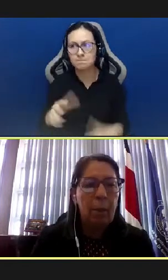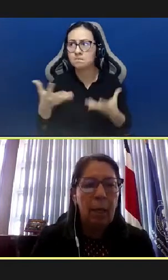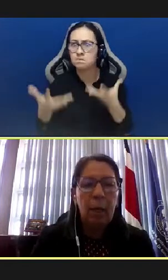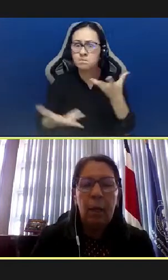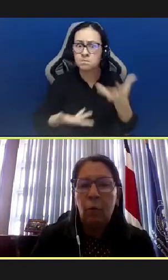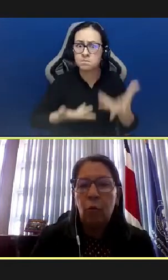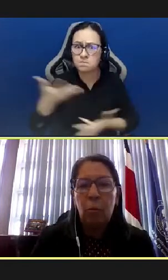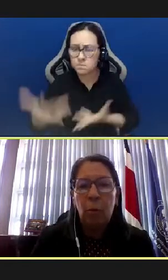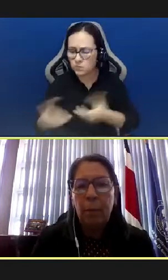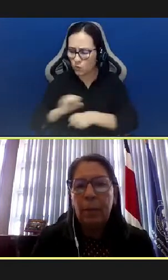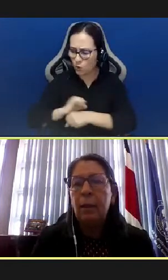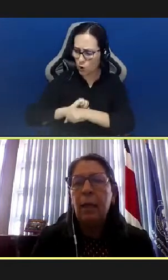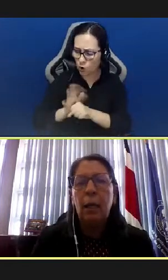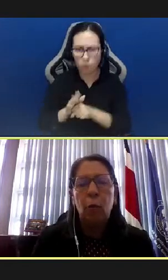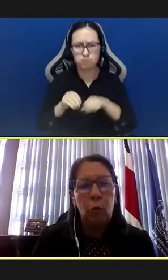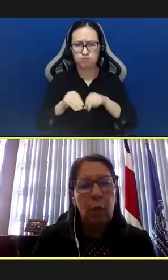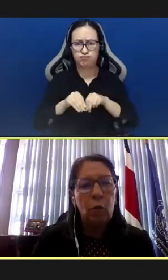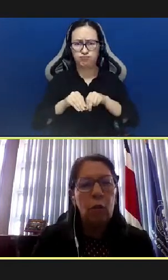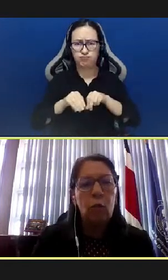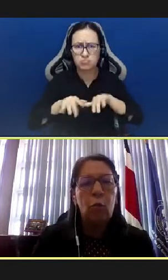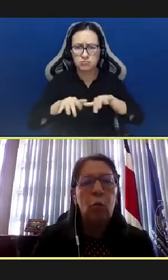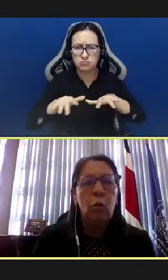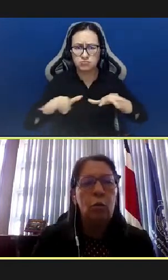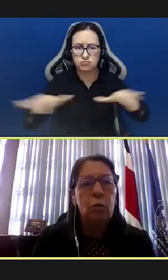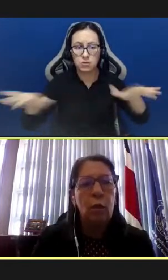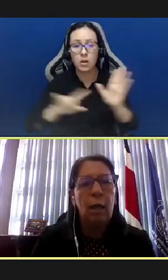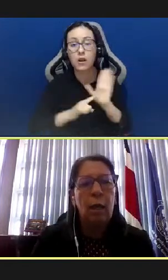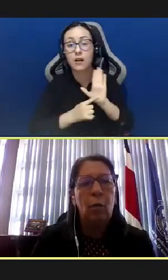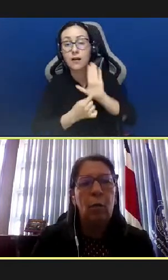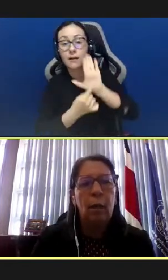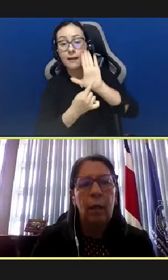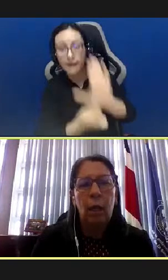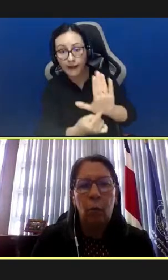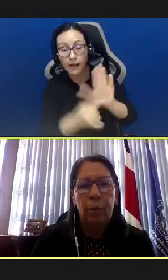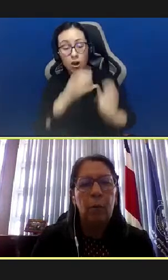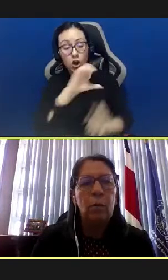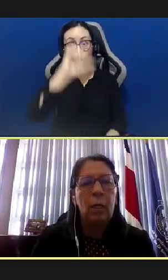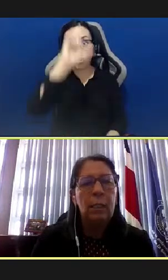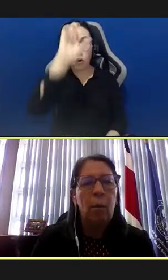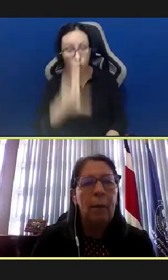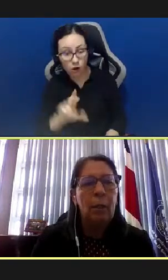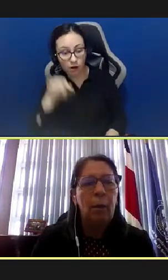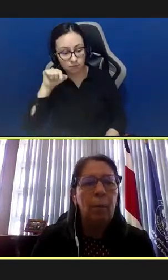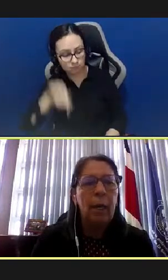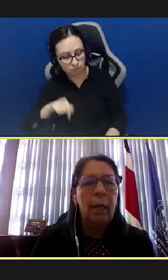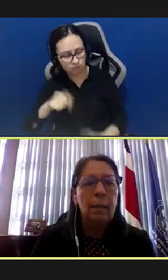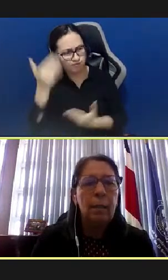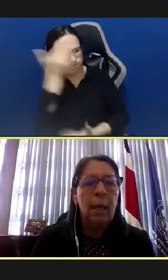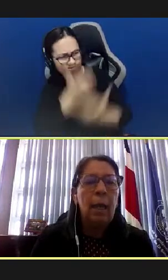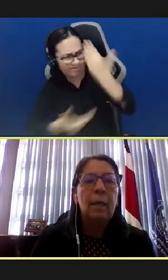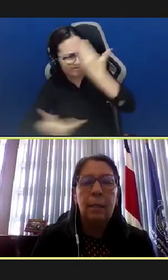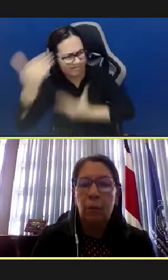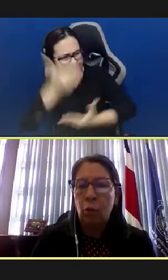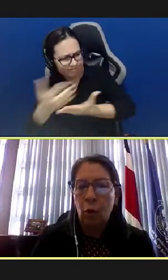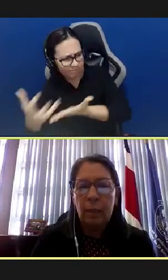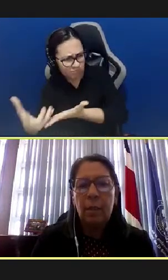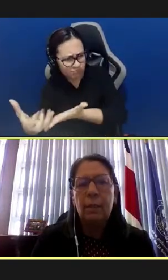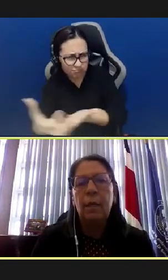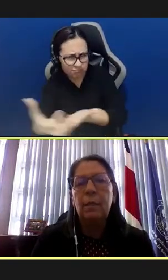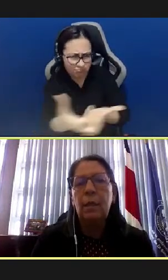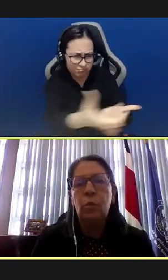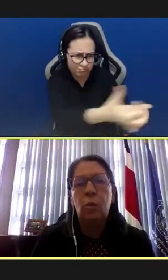health on mental health in Costa Rica, actions during the pandemic, and financial resources devoted in the